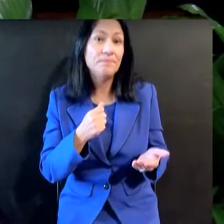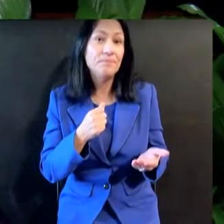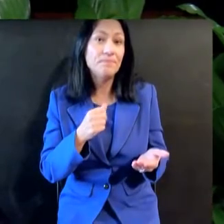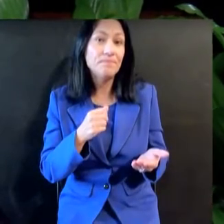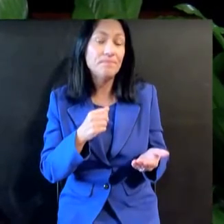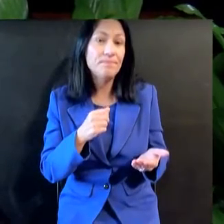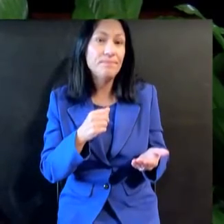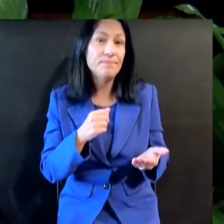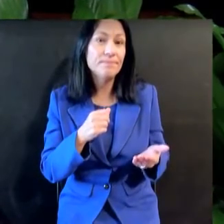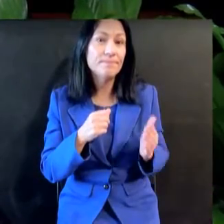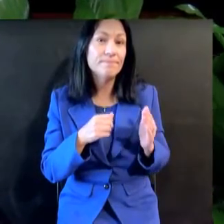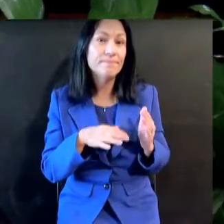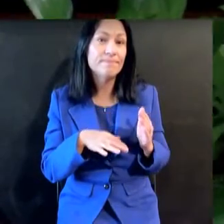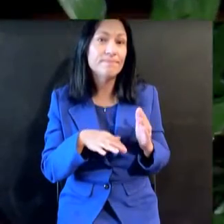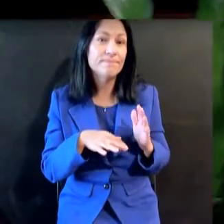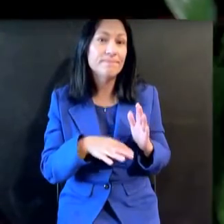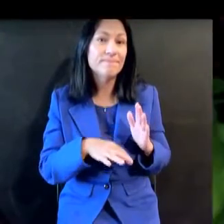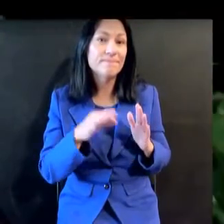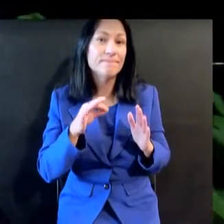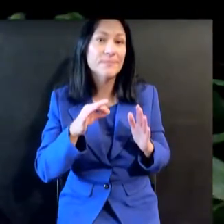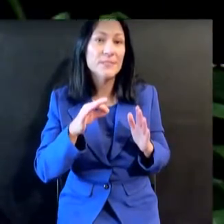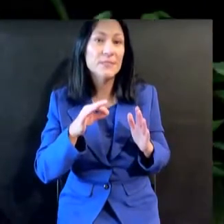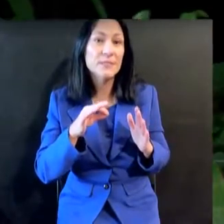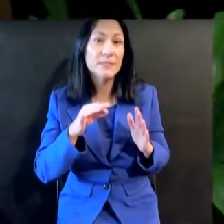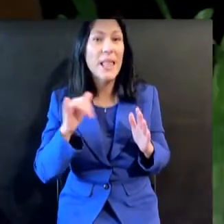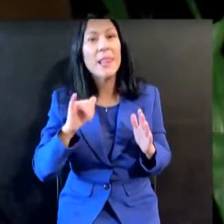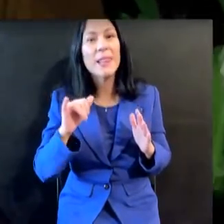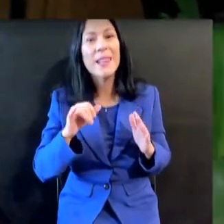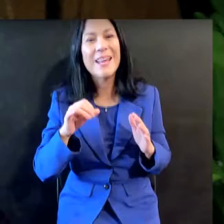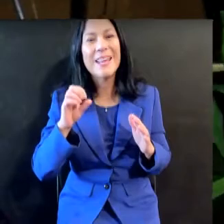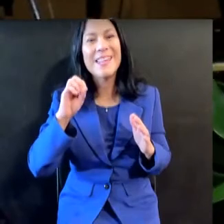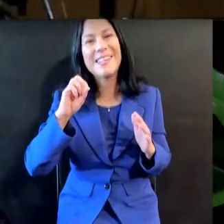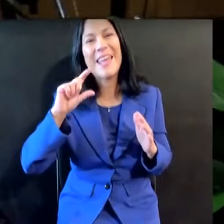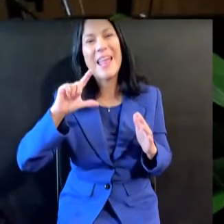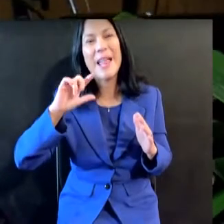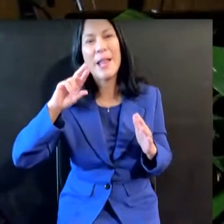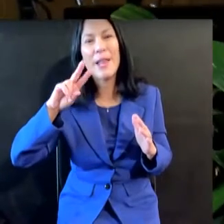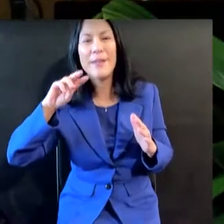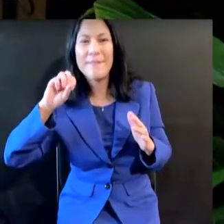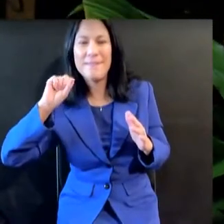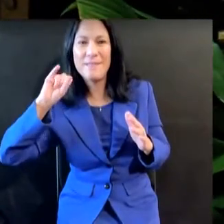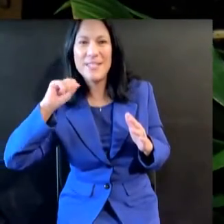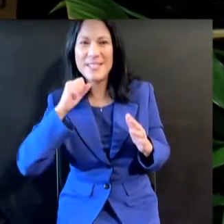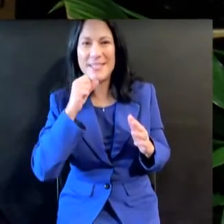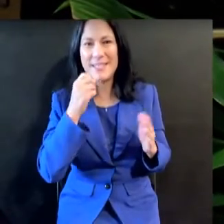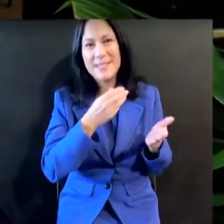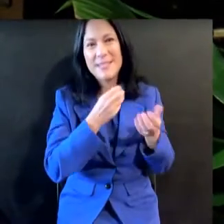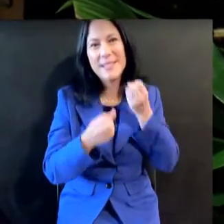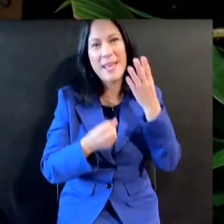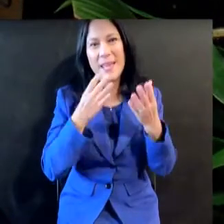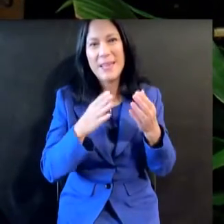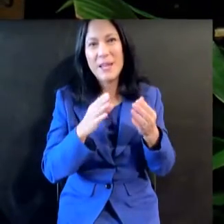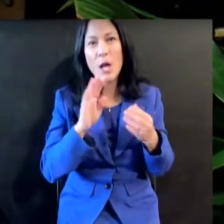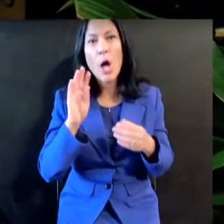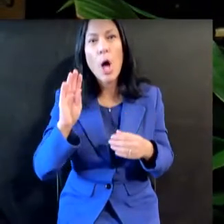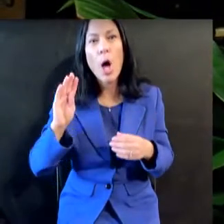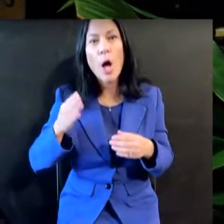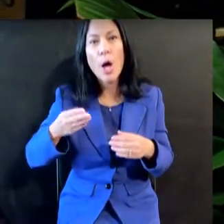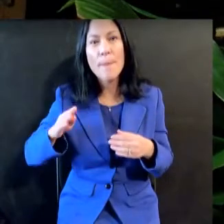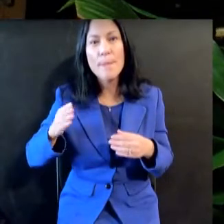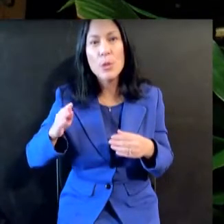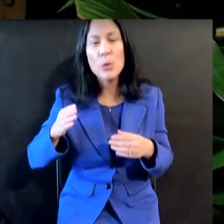be, as Elvis would say, a blue Christmas, right? In a really true and impactful